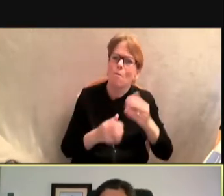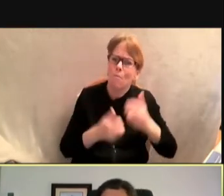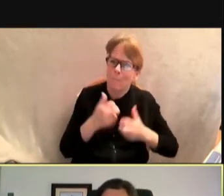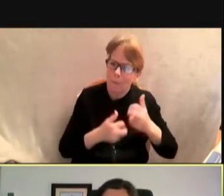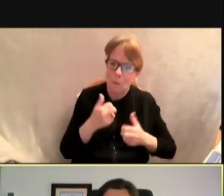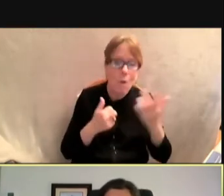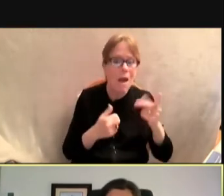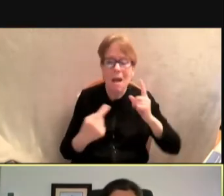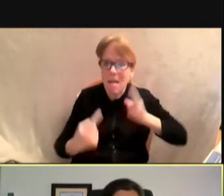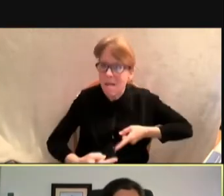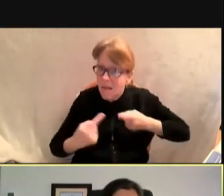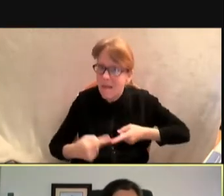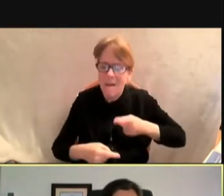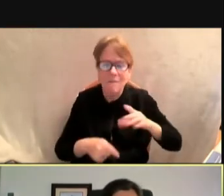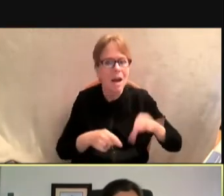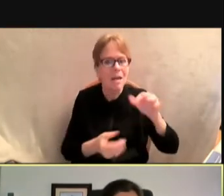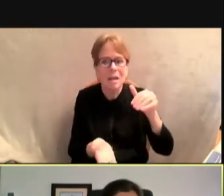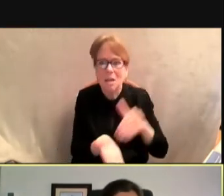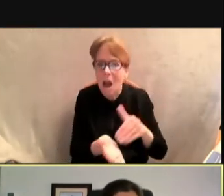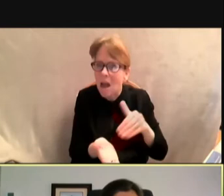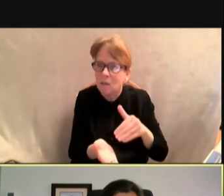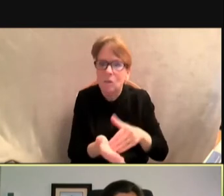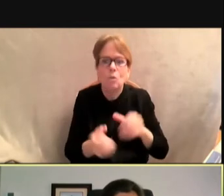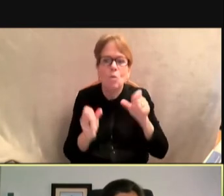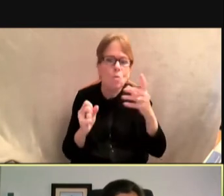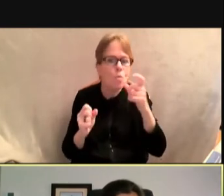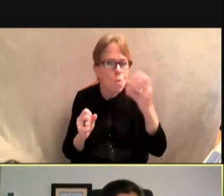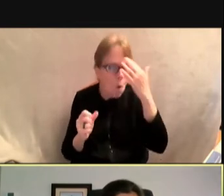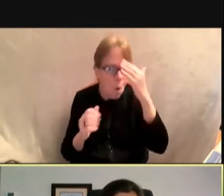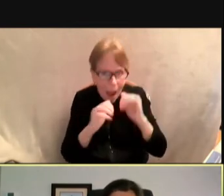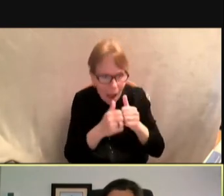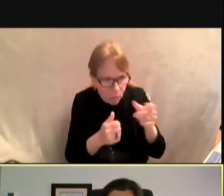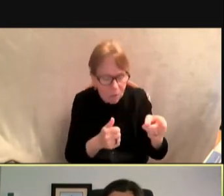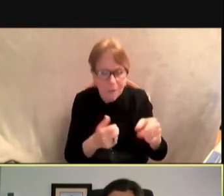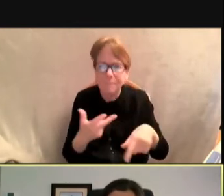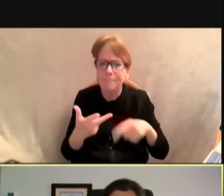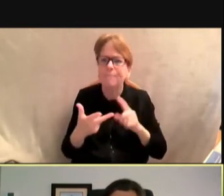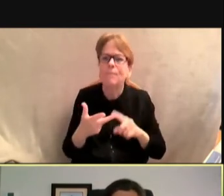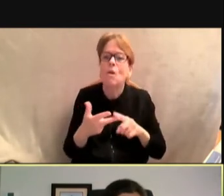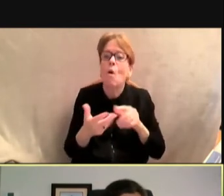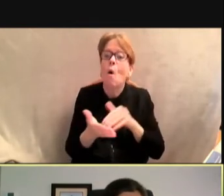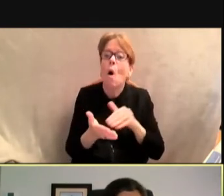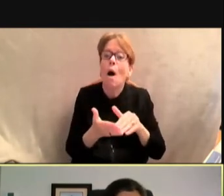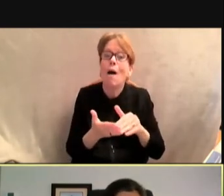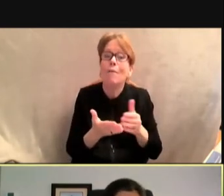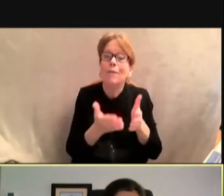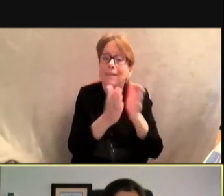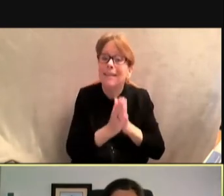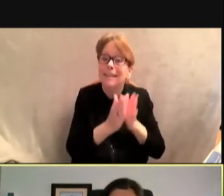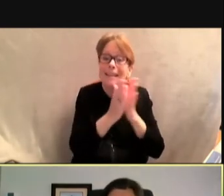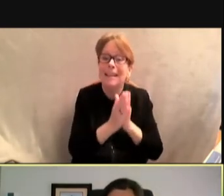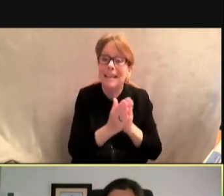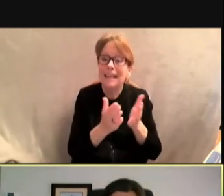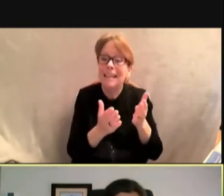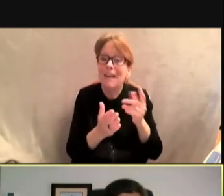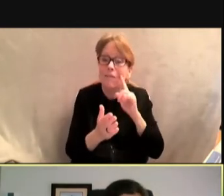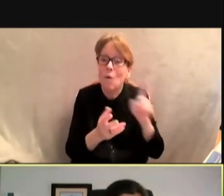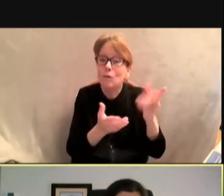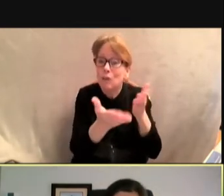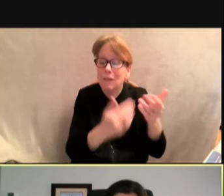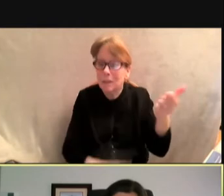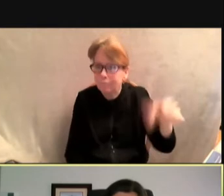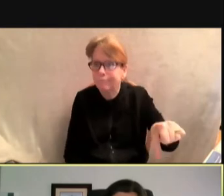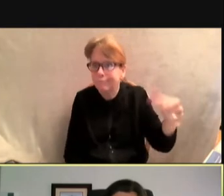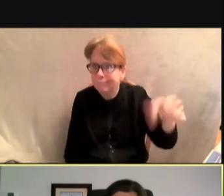healthcare providers' skills and facilities inadequate, three times more likely to be denied healthcare, and being four times more likely to be treated badly in